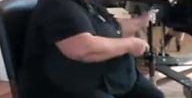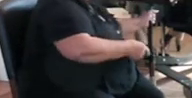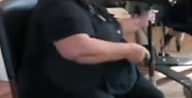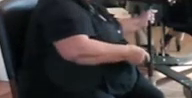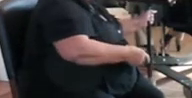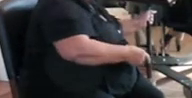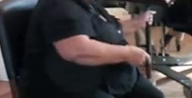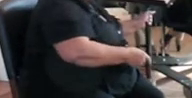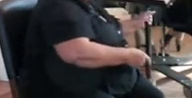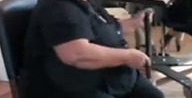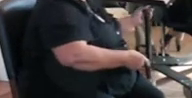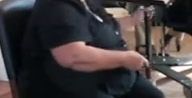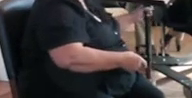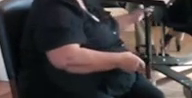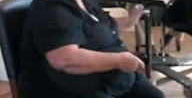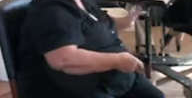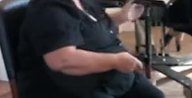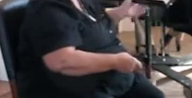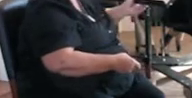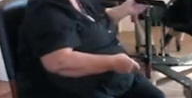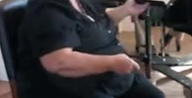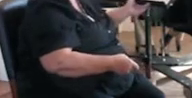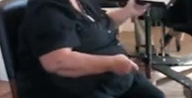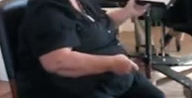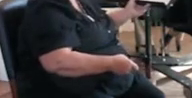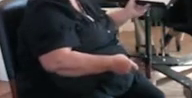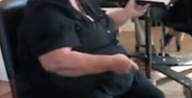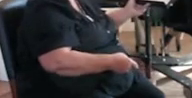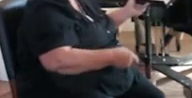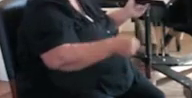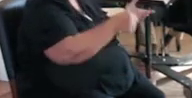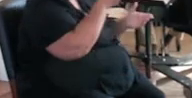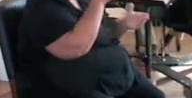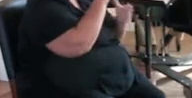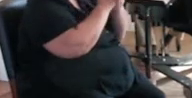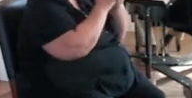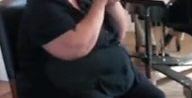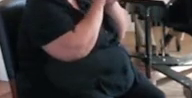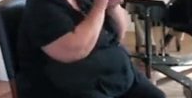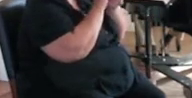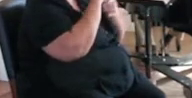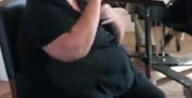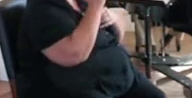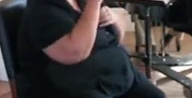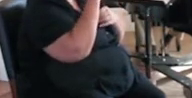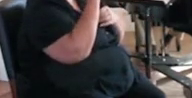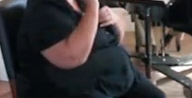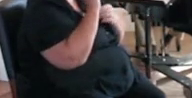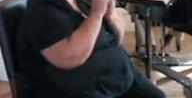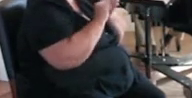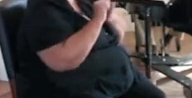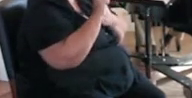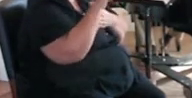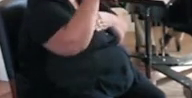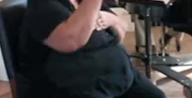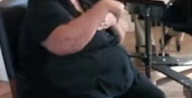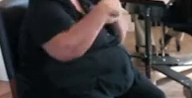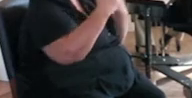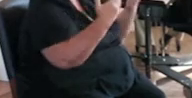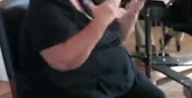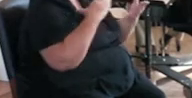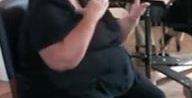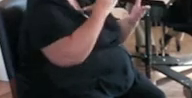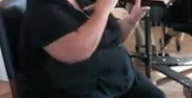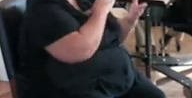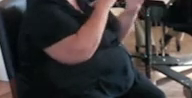other part of this information as it relates to Judy is next week, right here at our council meeting, our